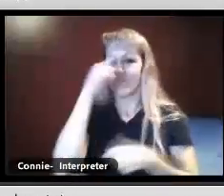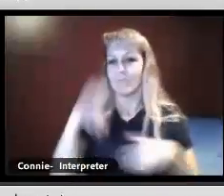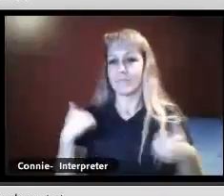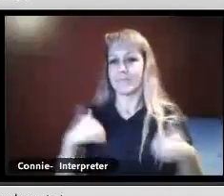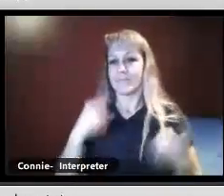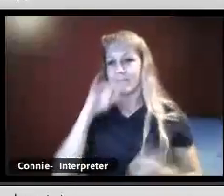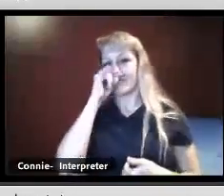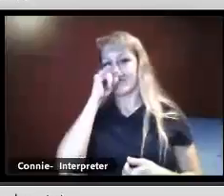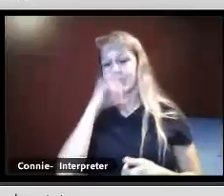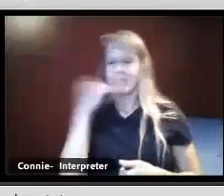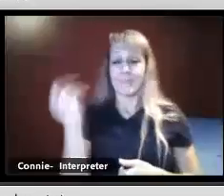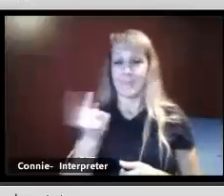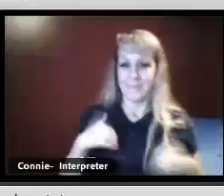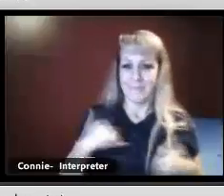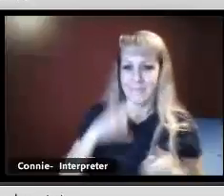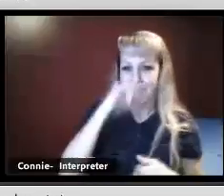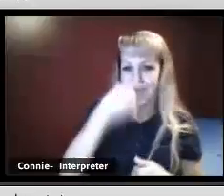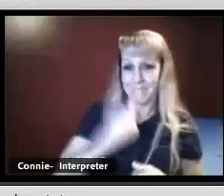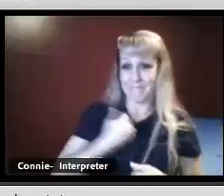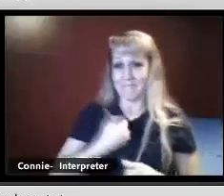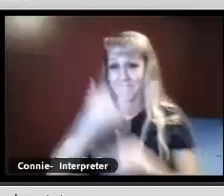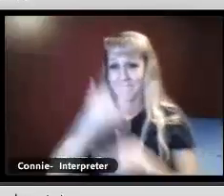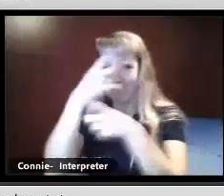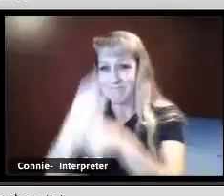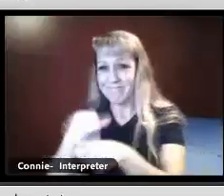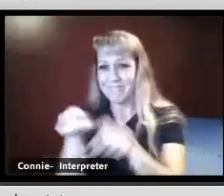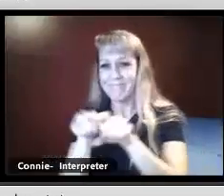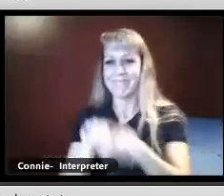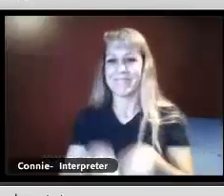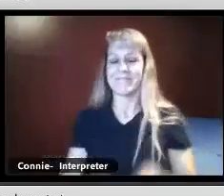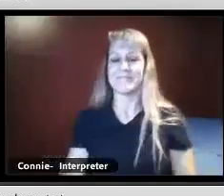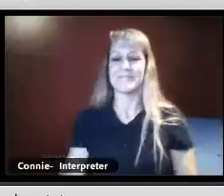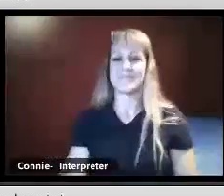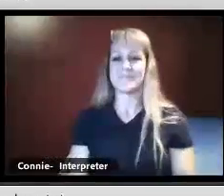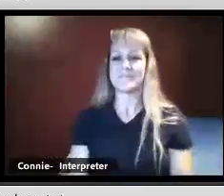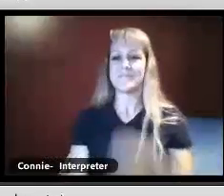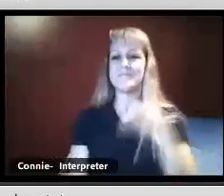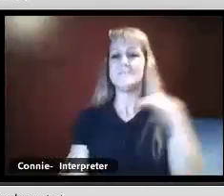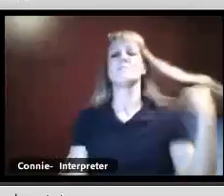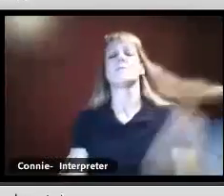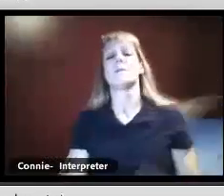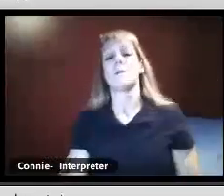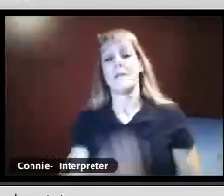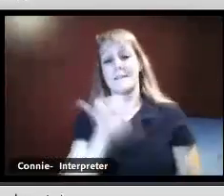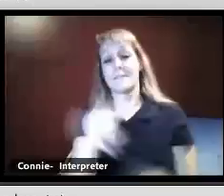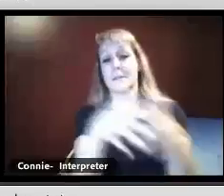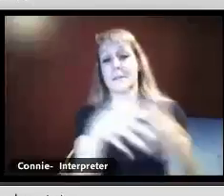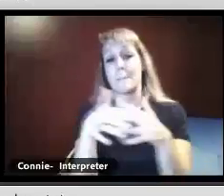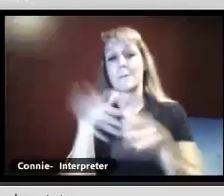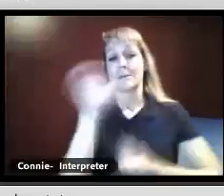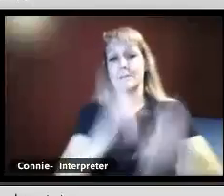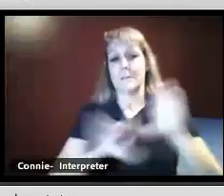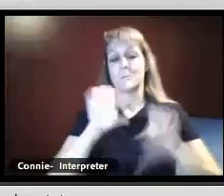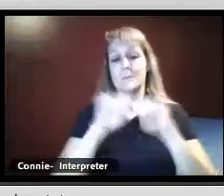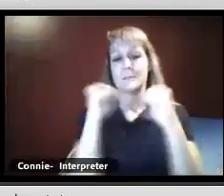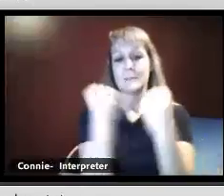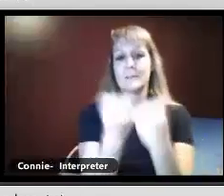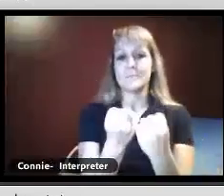not just younger kids, frankly. I find it appealing. Now, the fact that this is the American Chemical Society is something